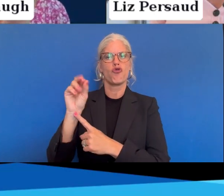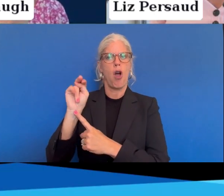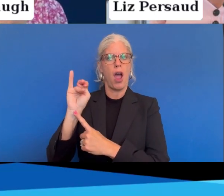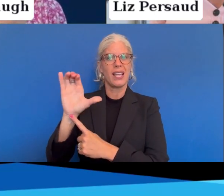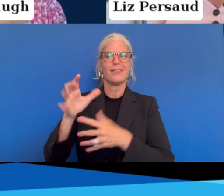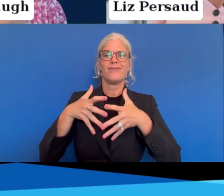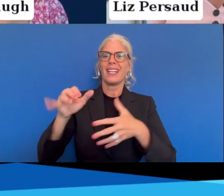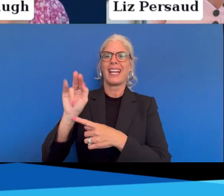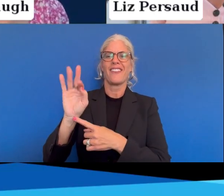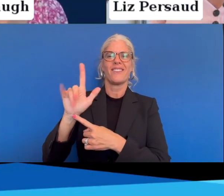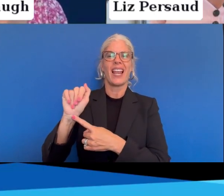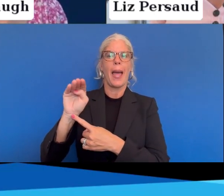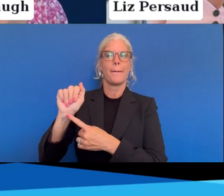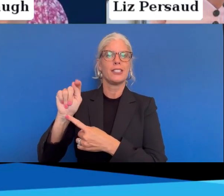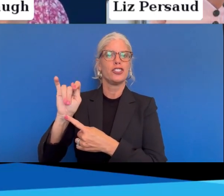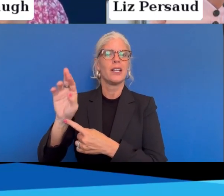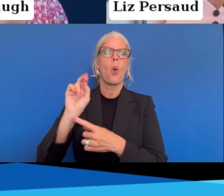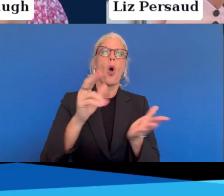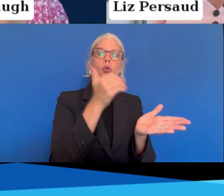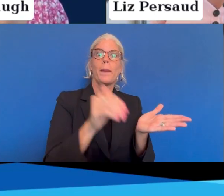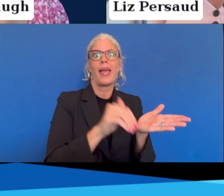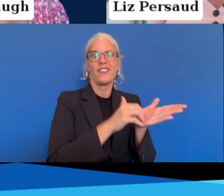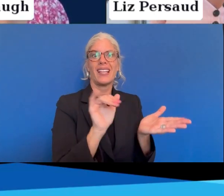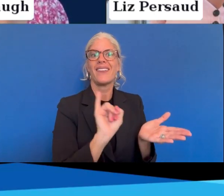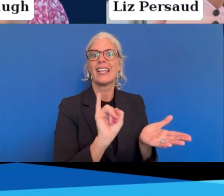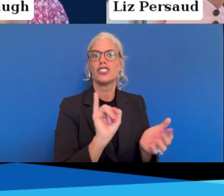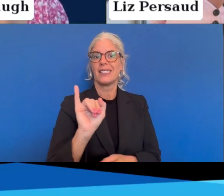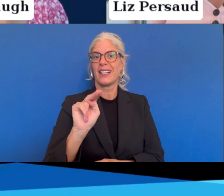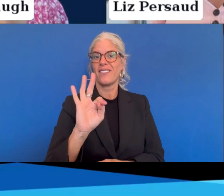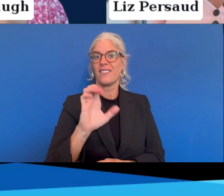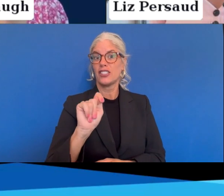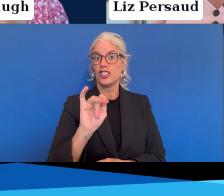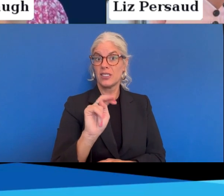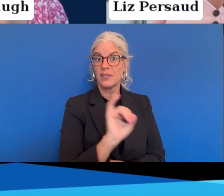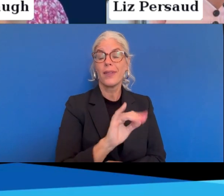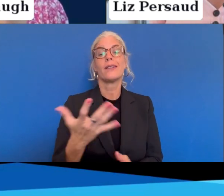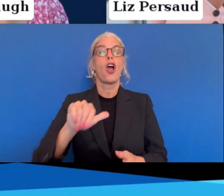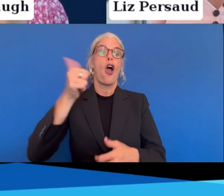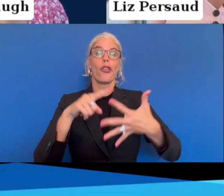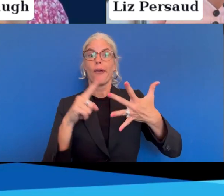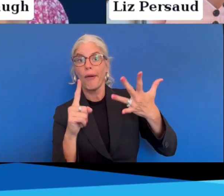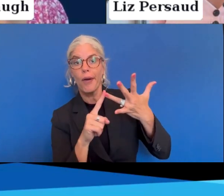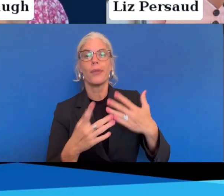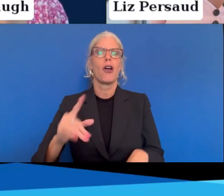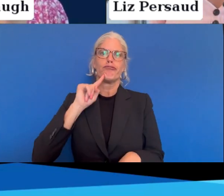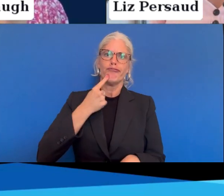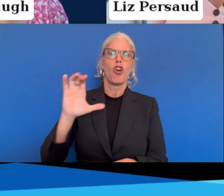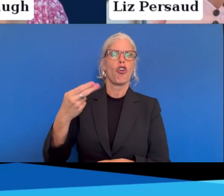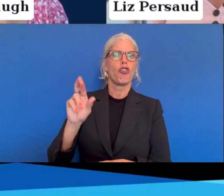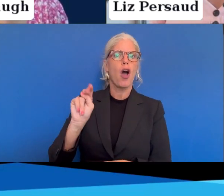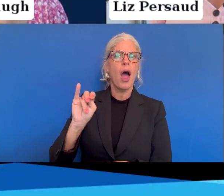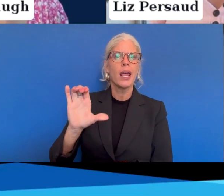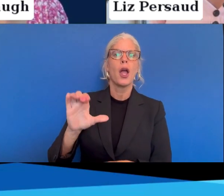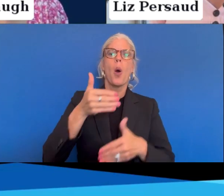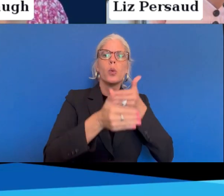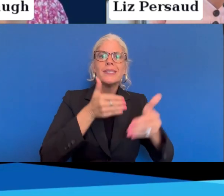procedures, surgery, scars, cauteries, repairs, things like that. And then there's